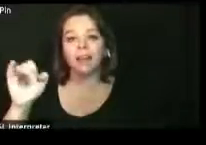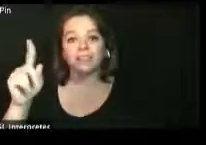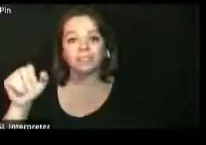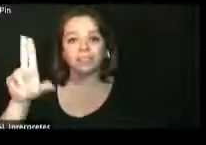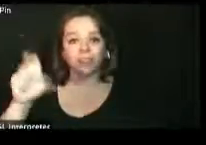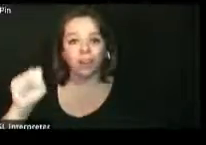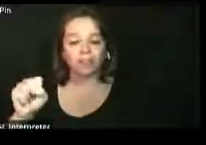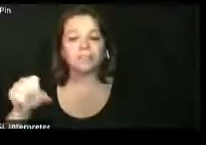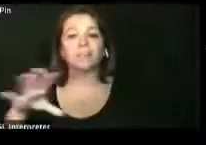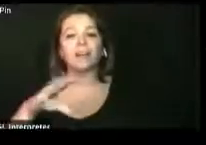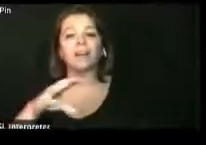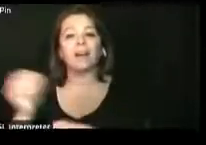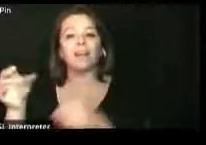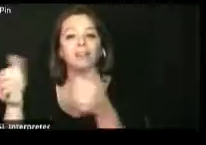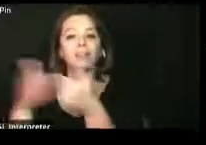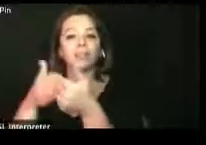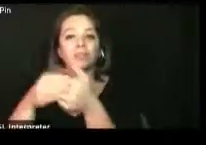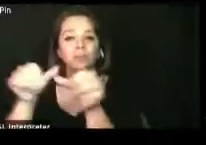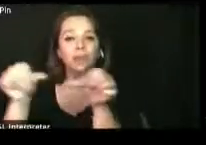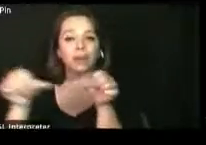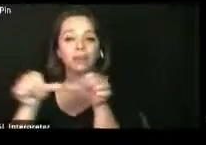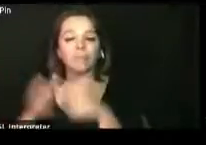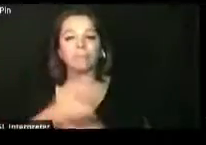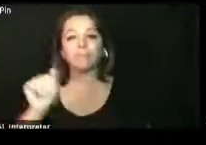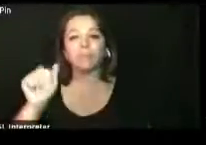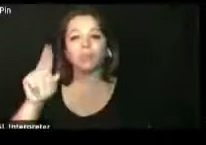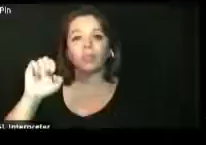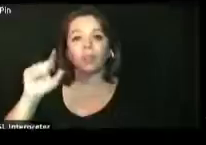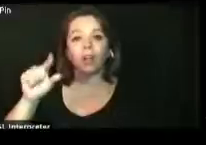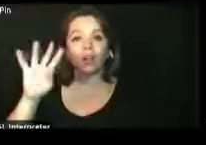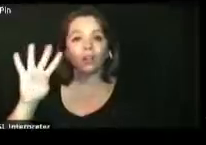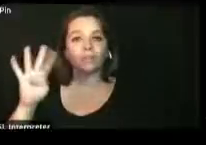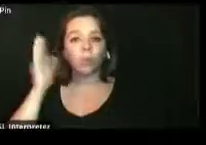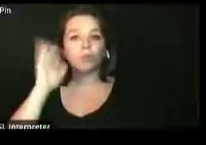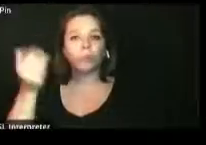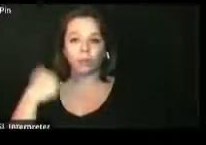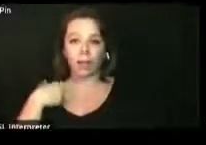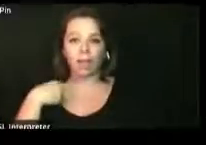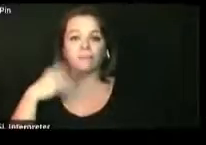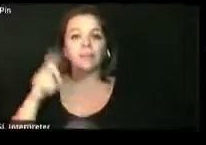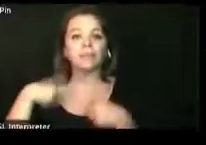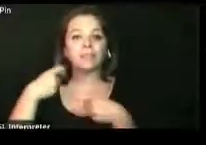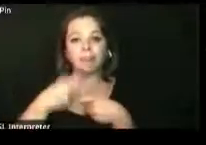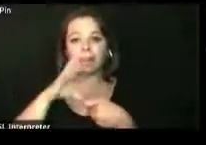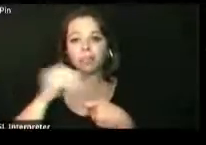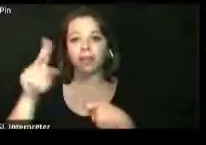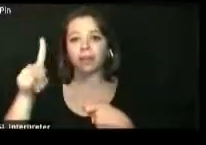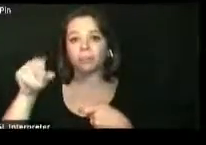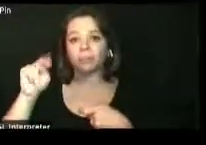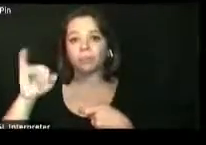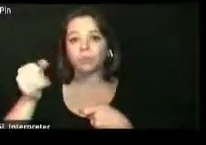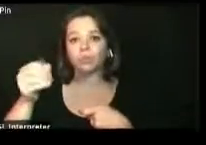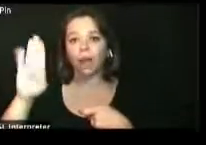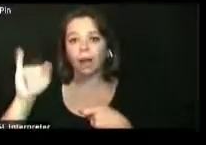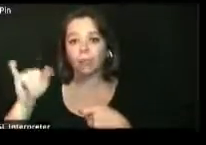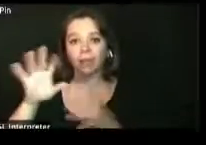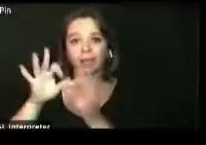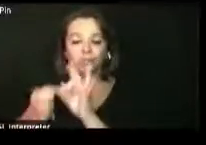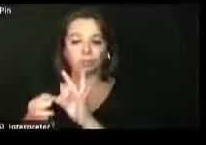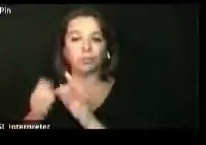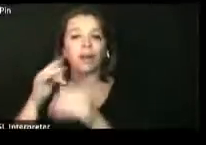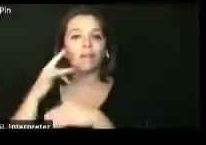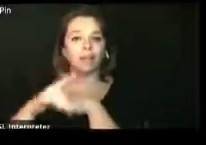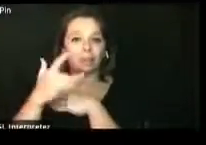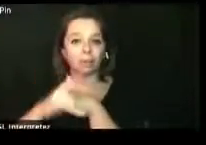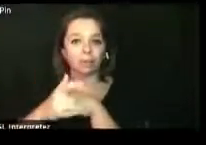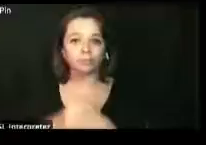areas. The August 4th meeting will have both Spanish and Punjabi listening lines and available